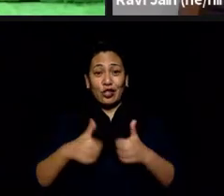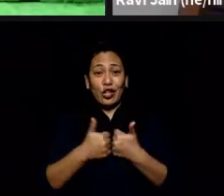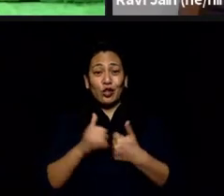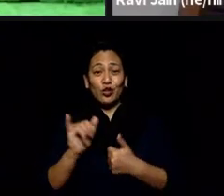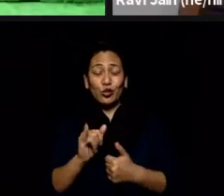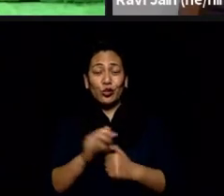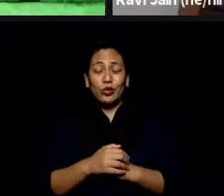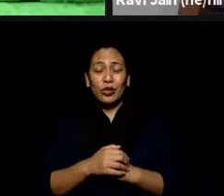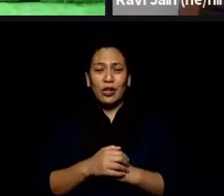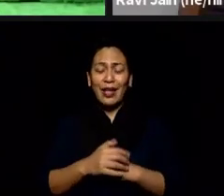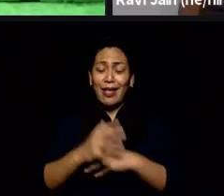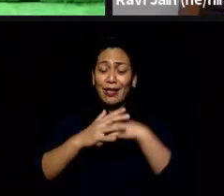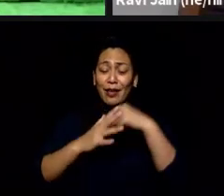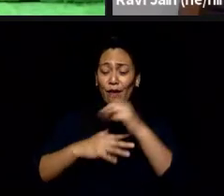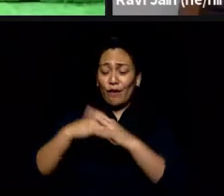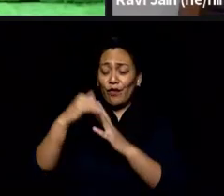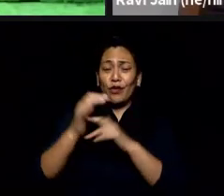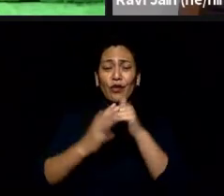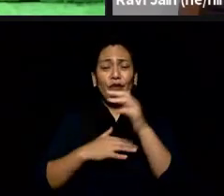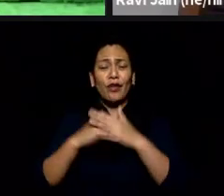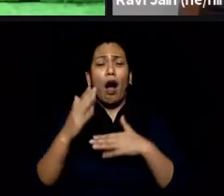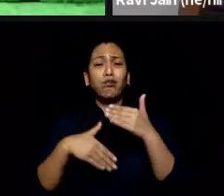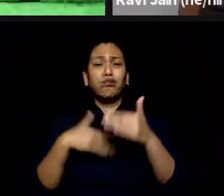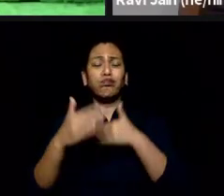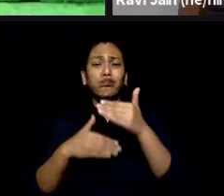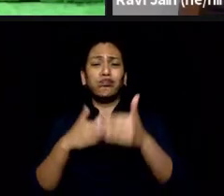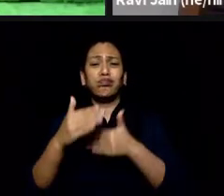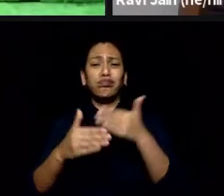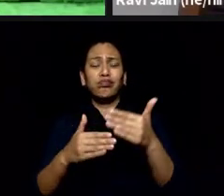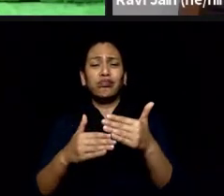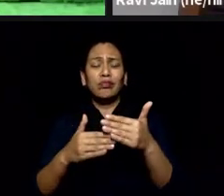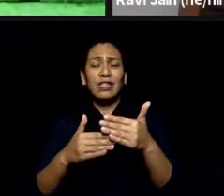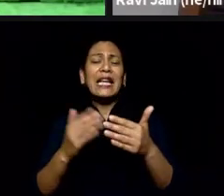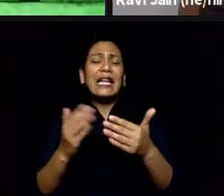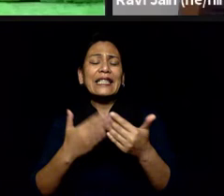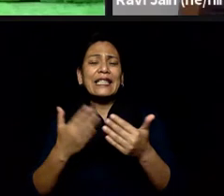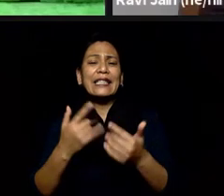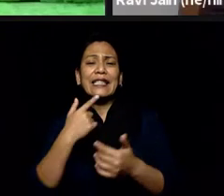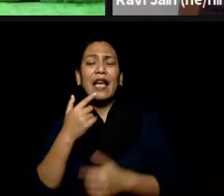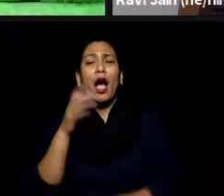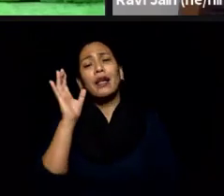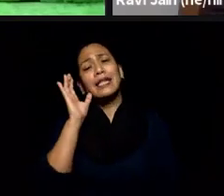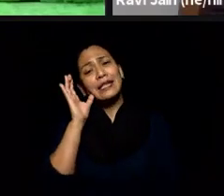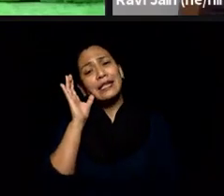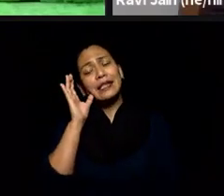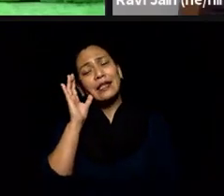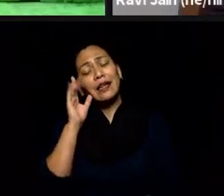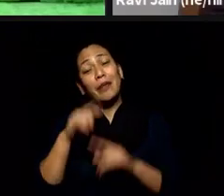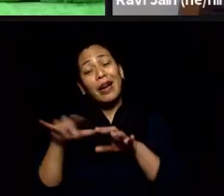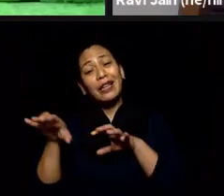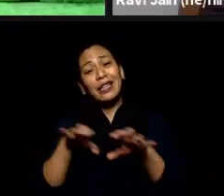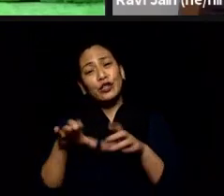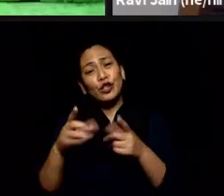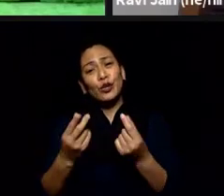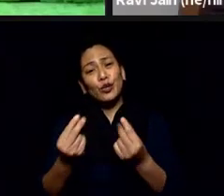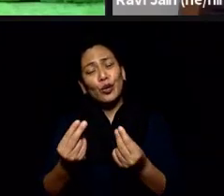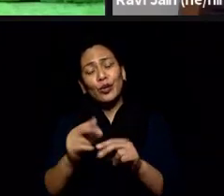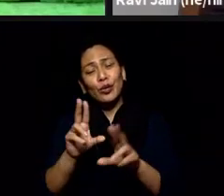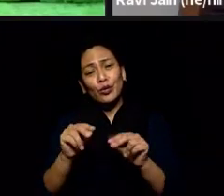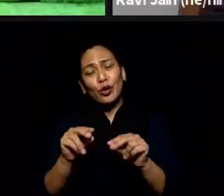that ease with this conversation, the ease of saying I'm listening is so false. You got to listen. It's got to